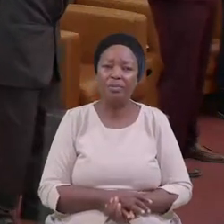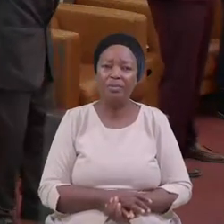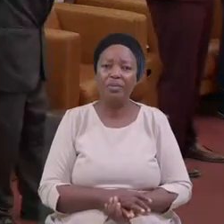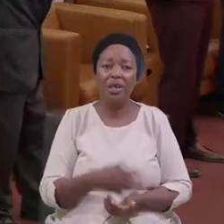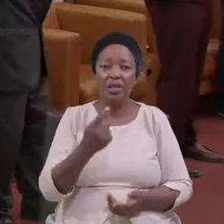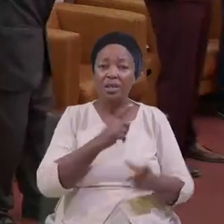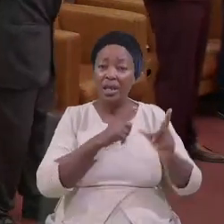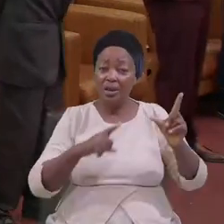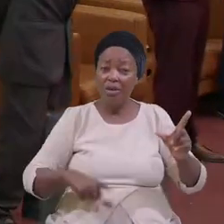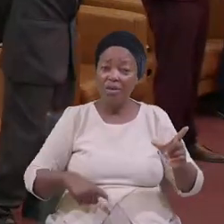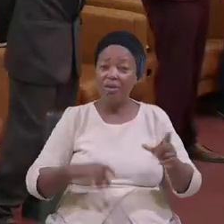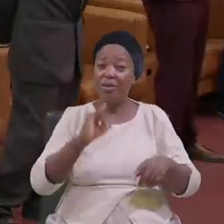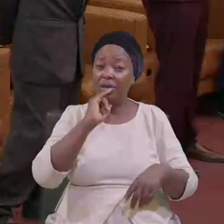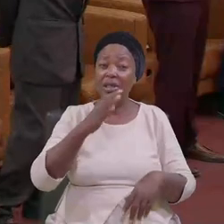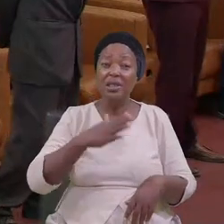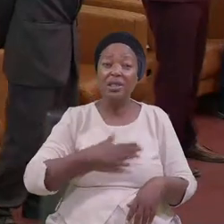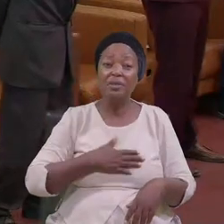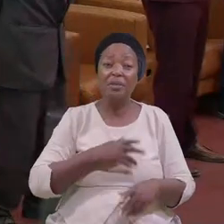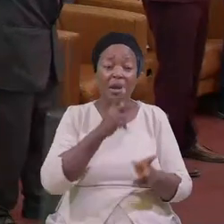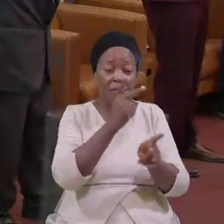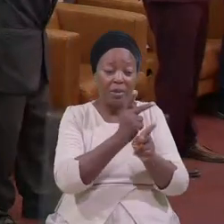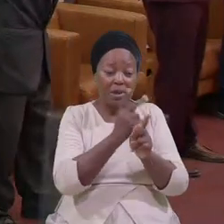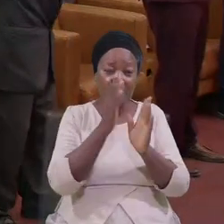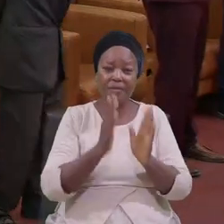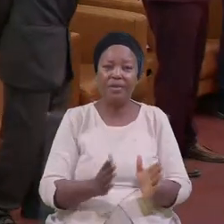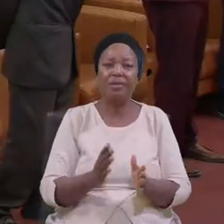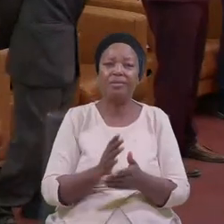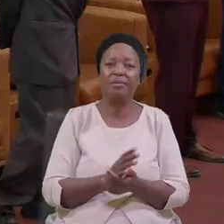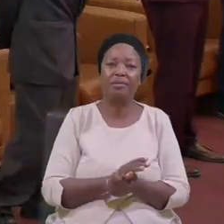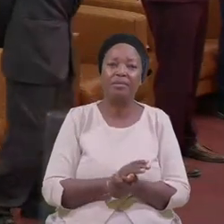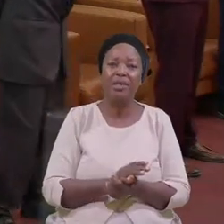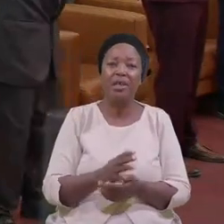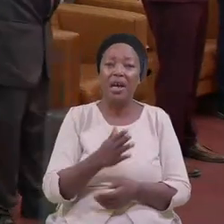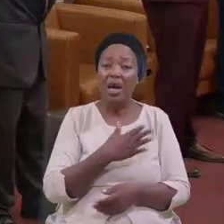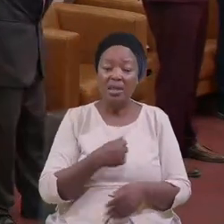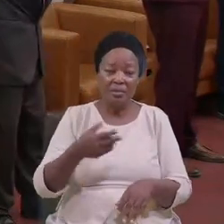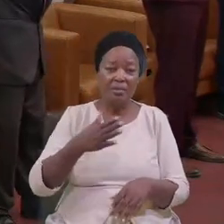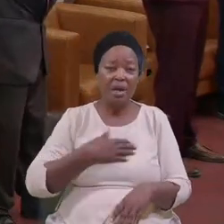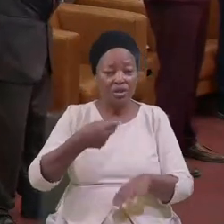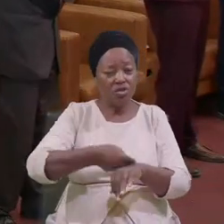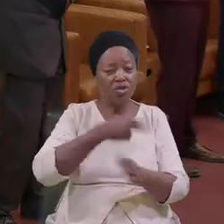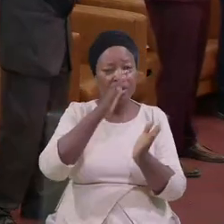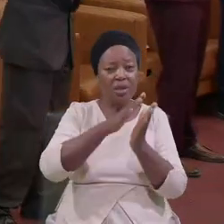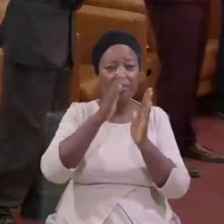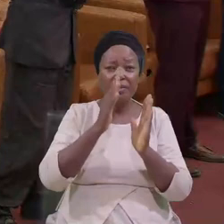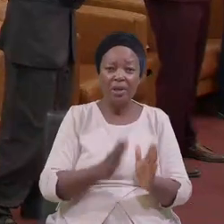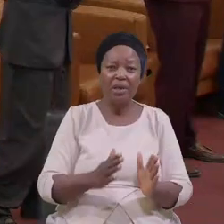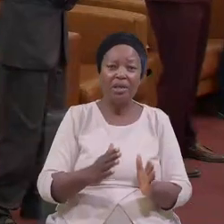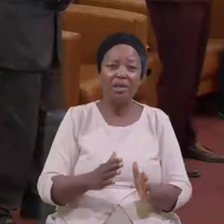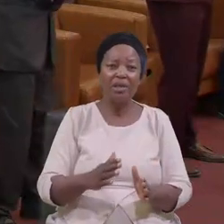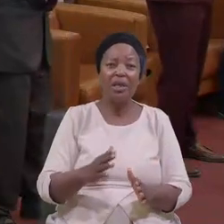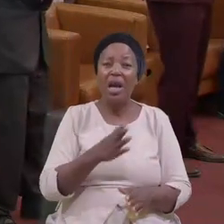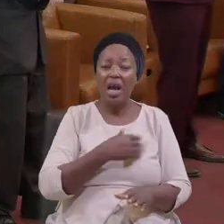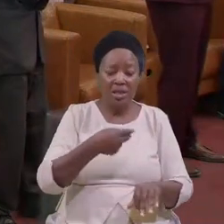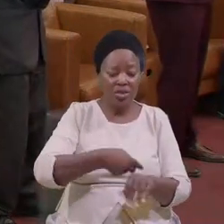The Lord is my preserver, my shepherd. I will not lack.